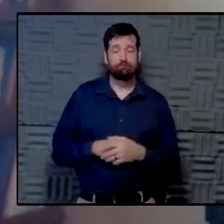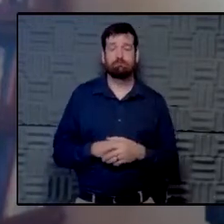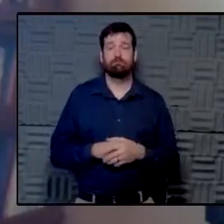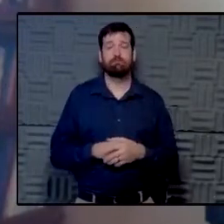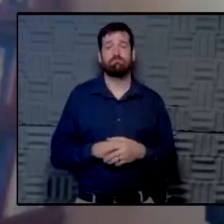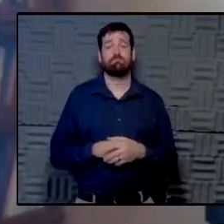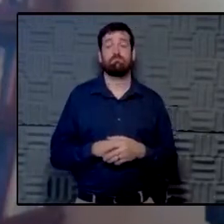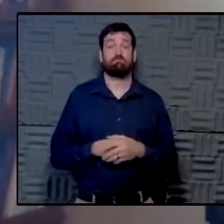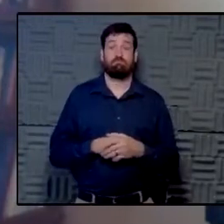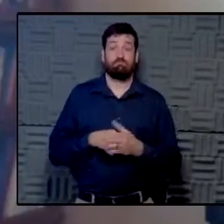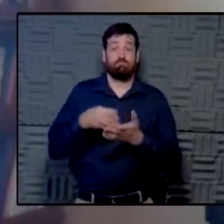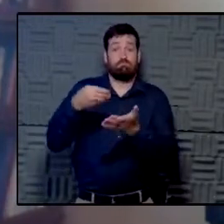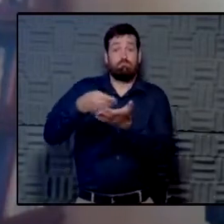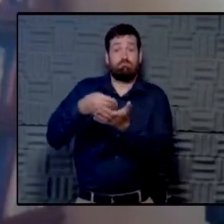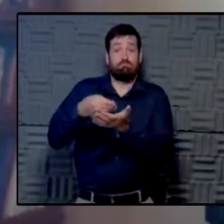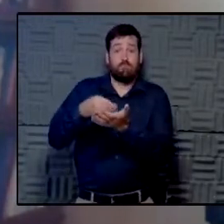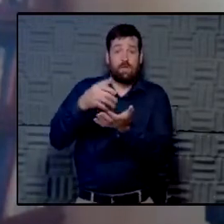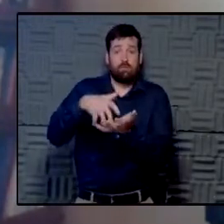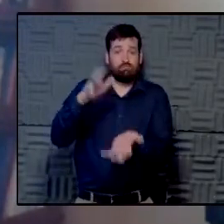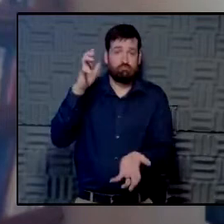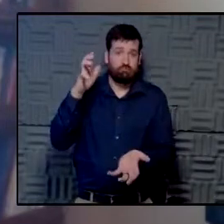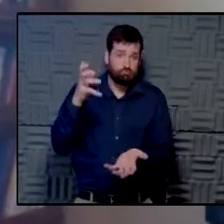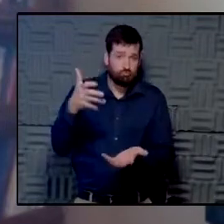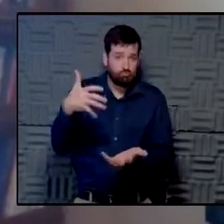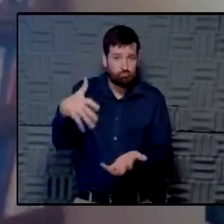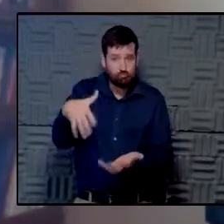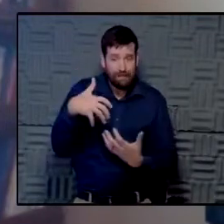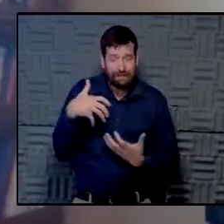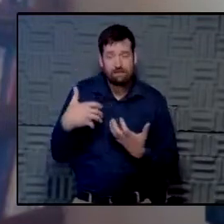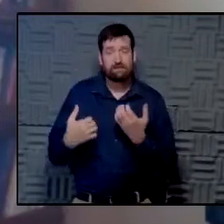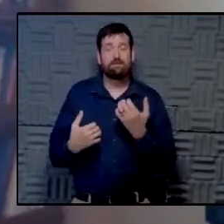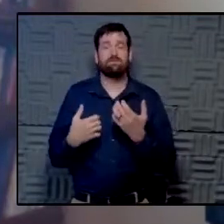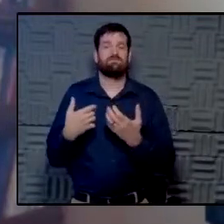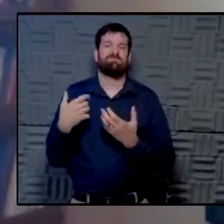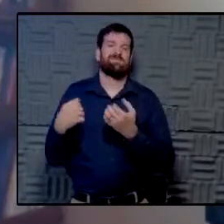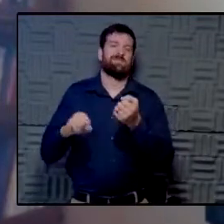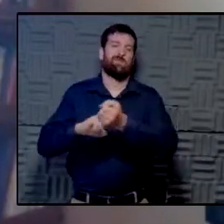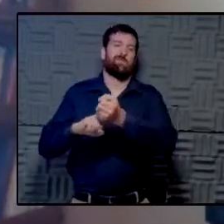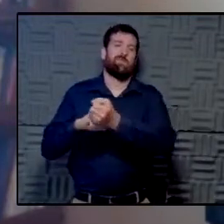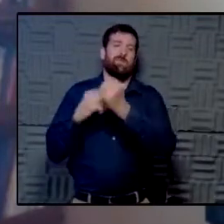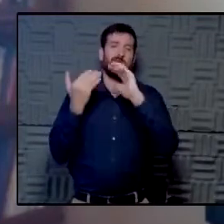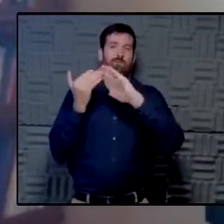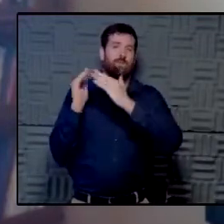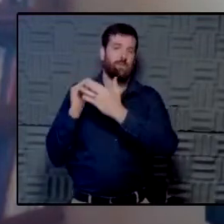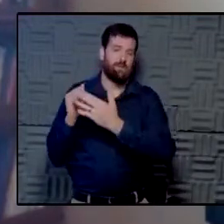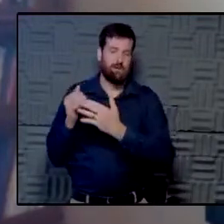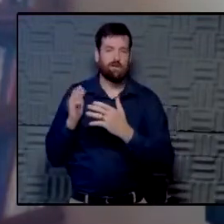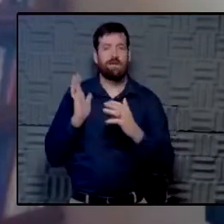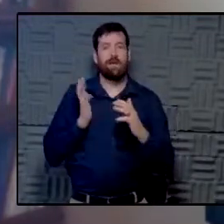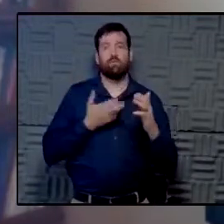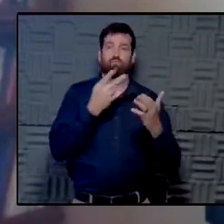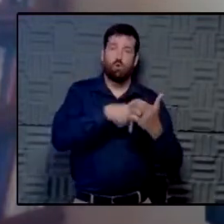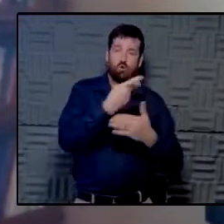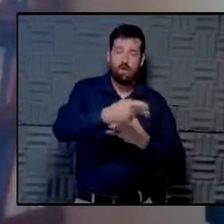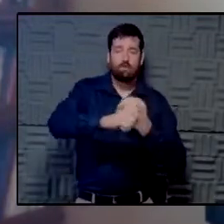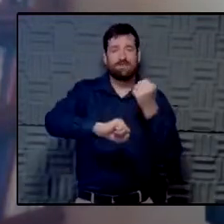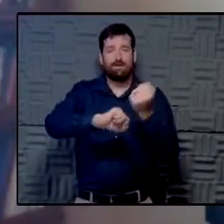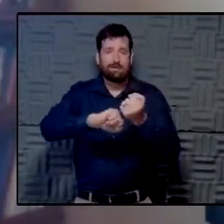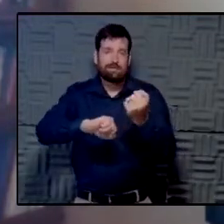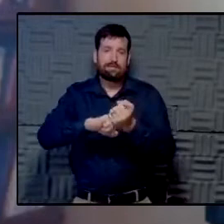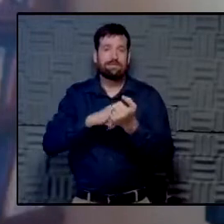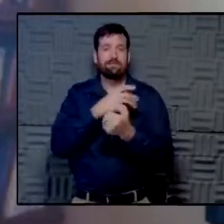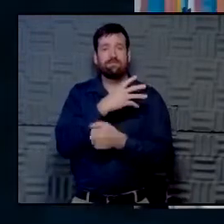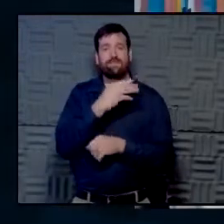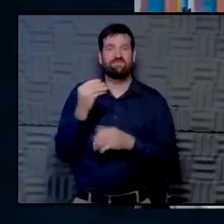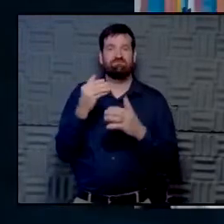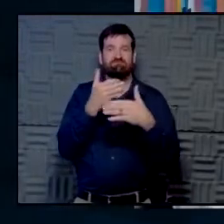these monies that are raised go to help us continue our support of the community through our programs and services and advocacy. All